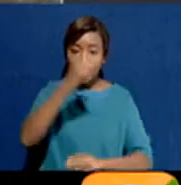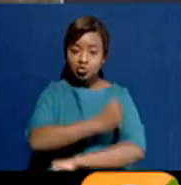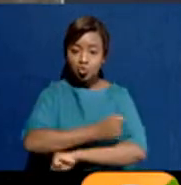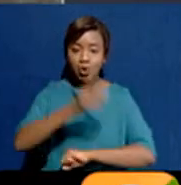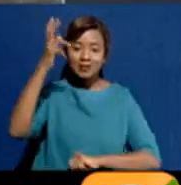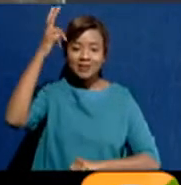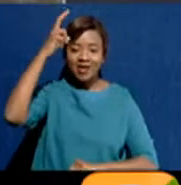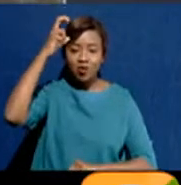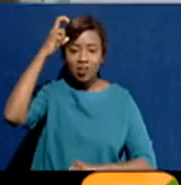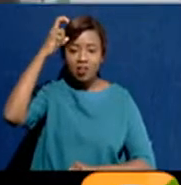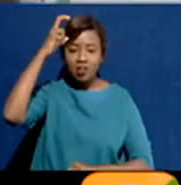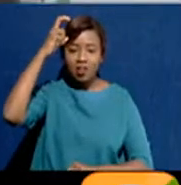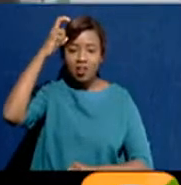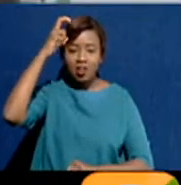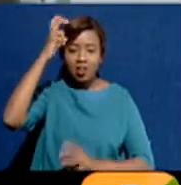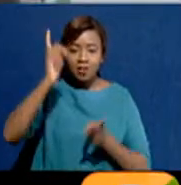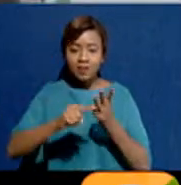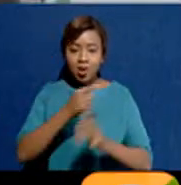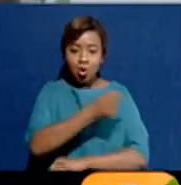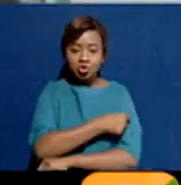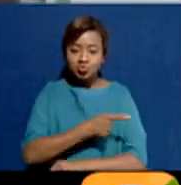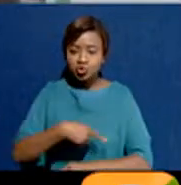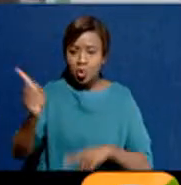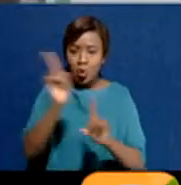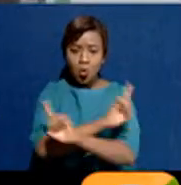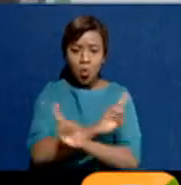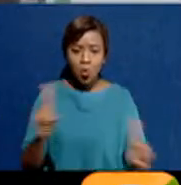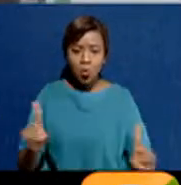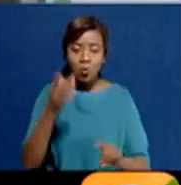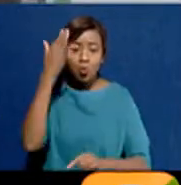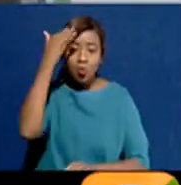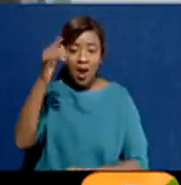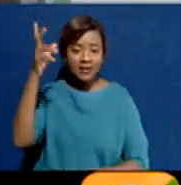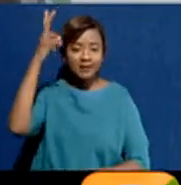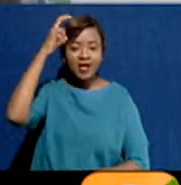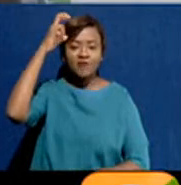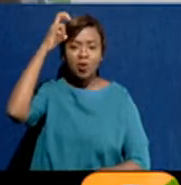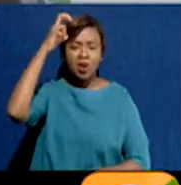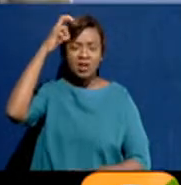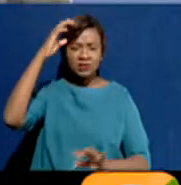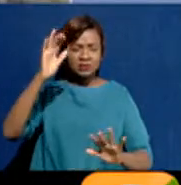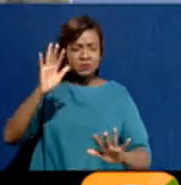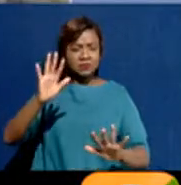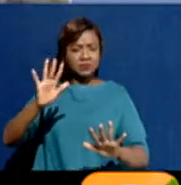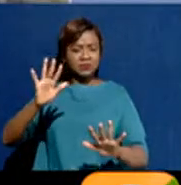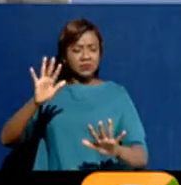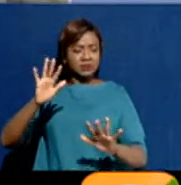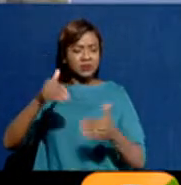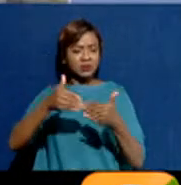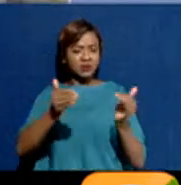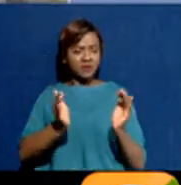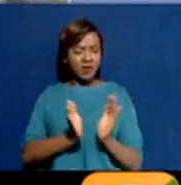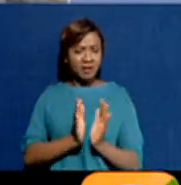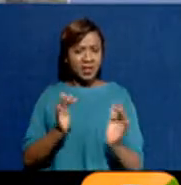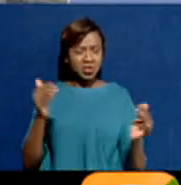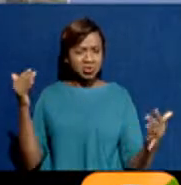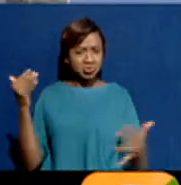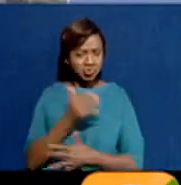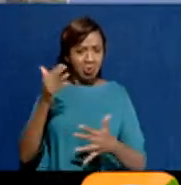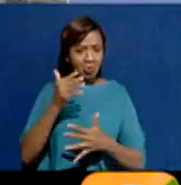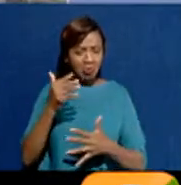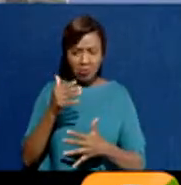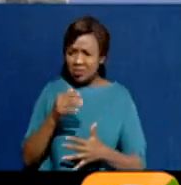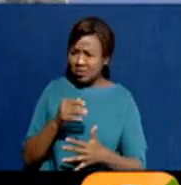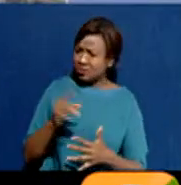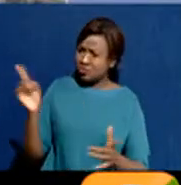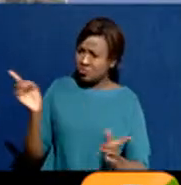satanic. They can't go to hospital, everything. And now that is when the whole family wakes up and says,